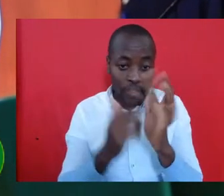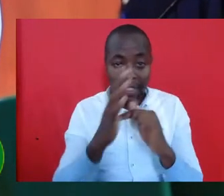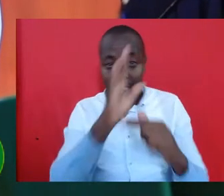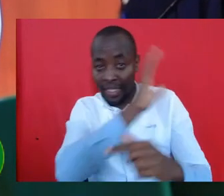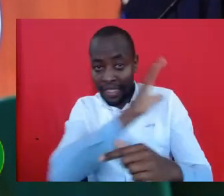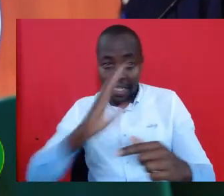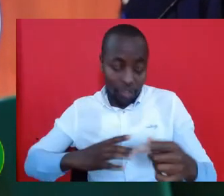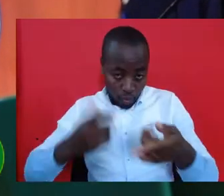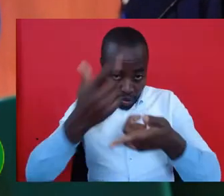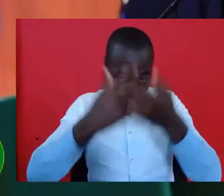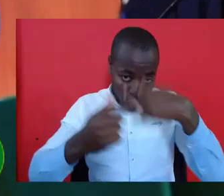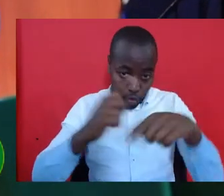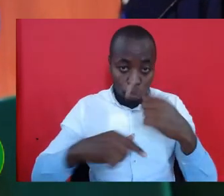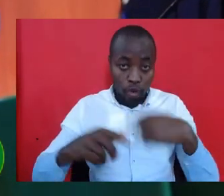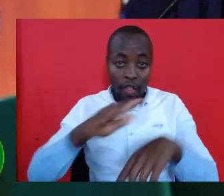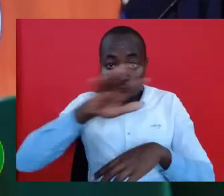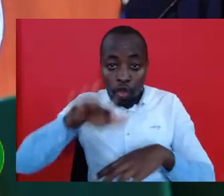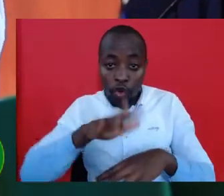throne.